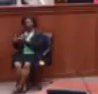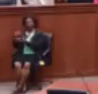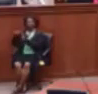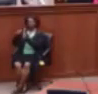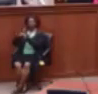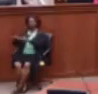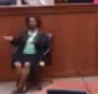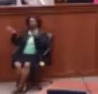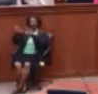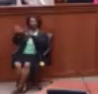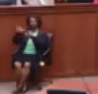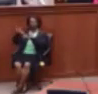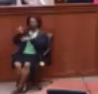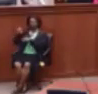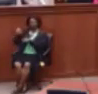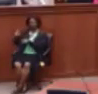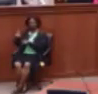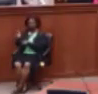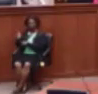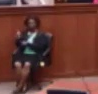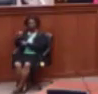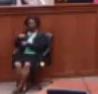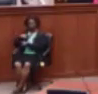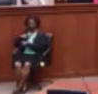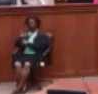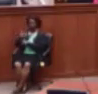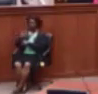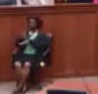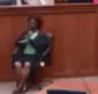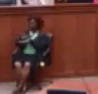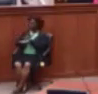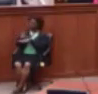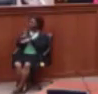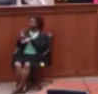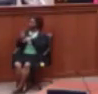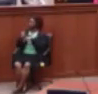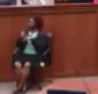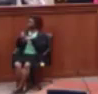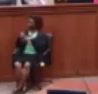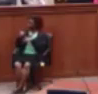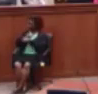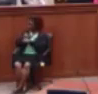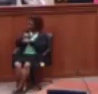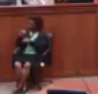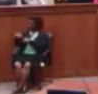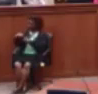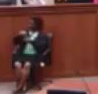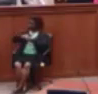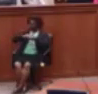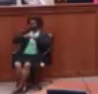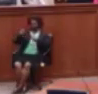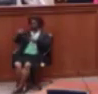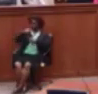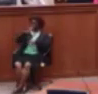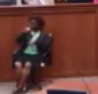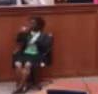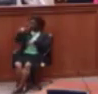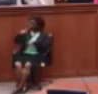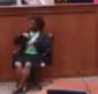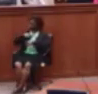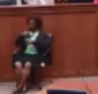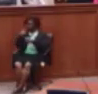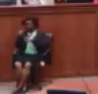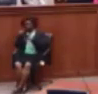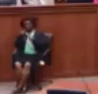credential. We are hearing from business and industry partners from our school systems that we want every student earning a